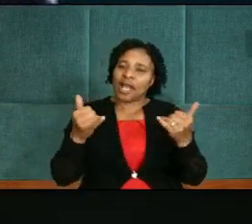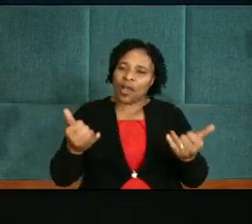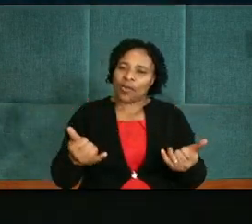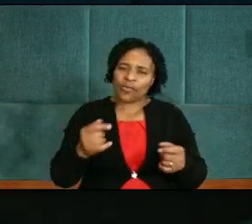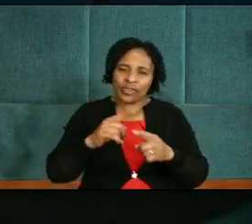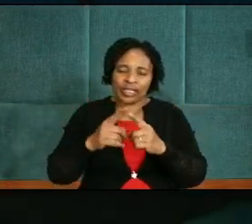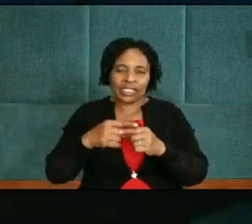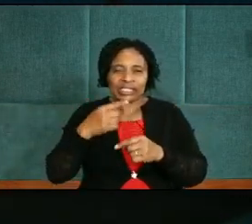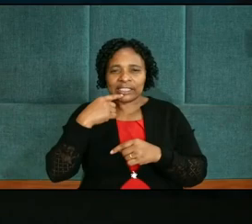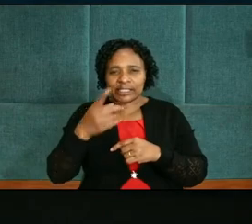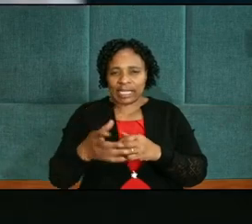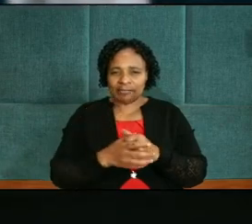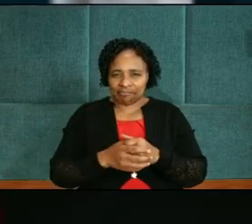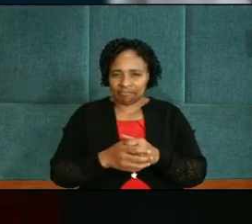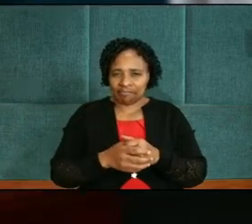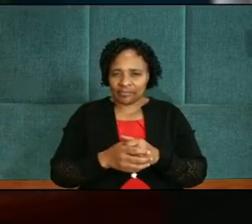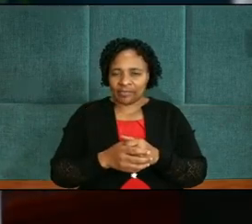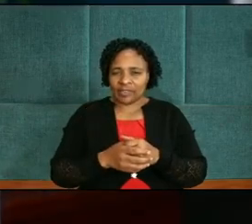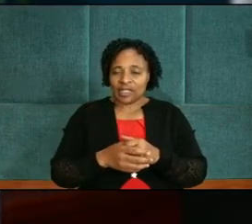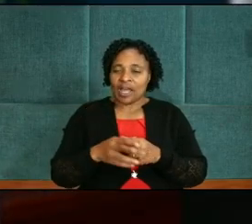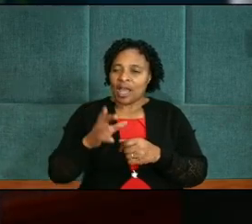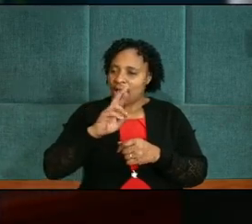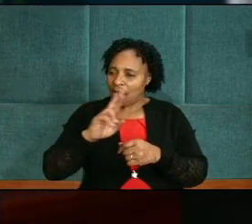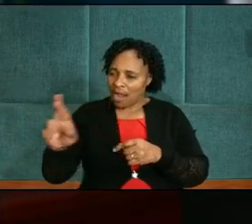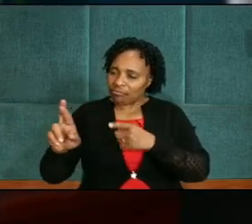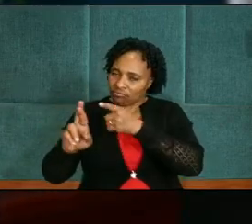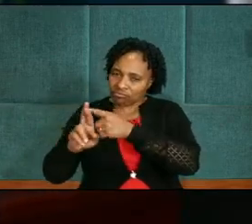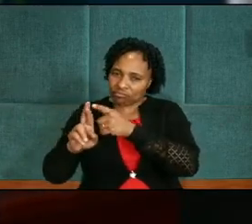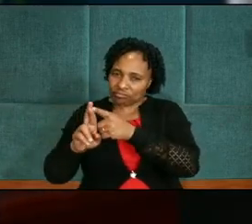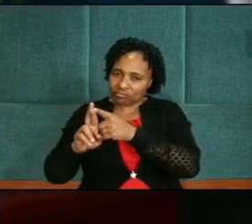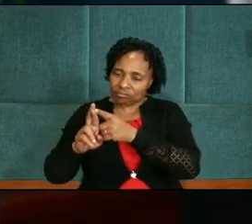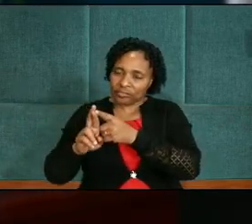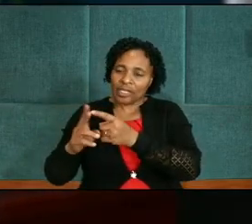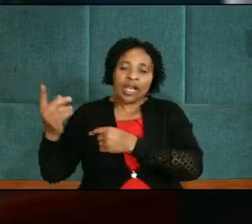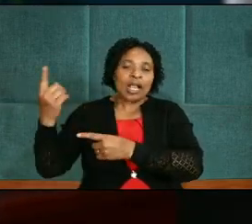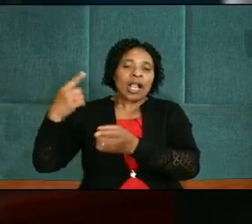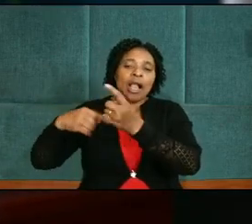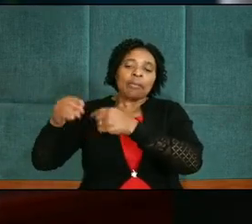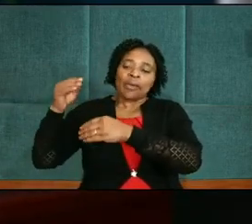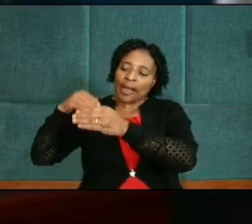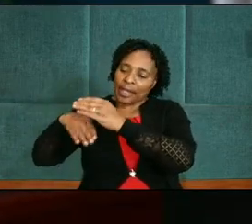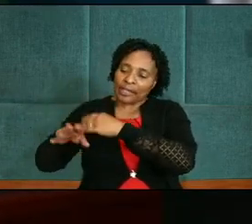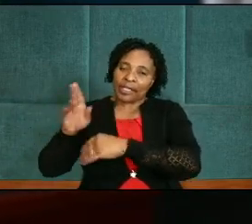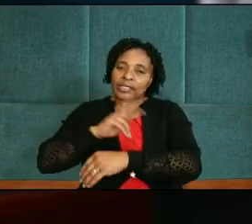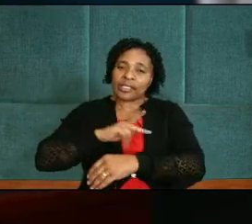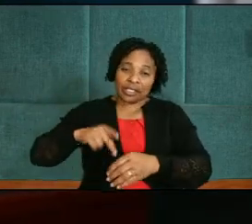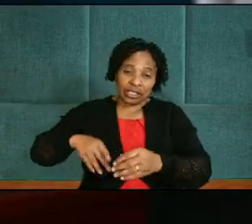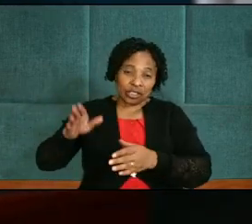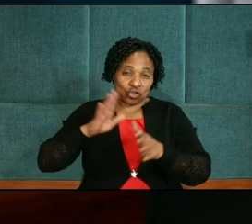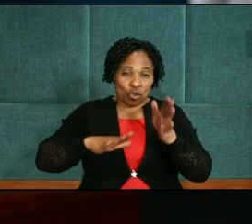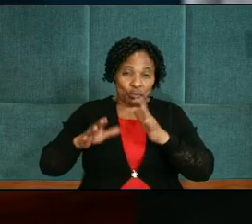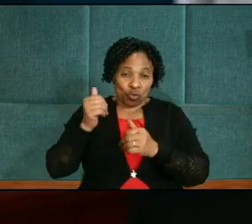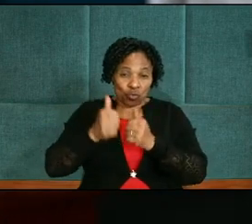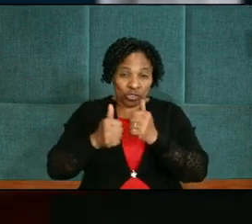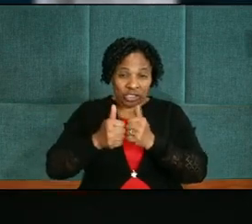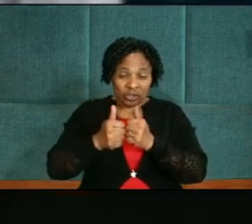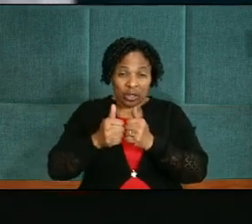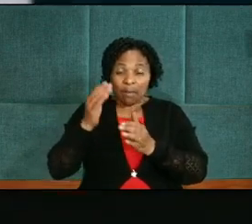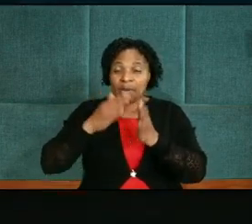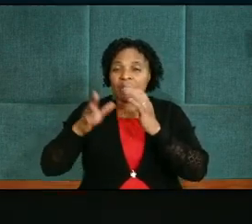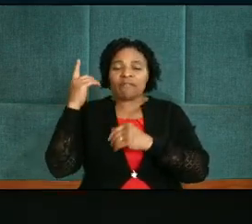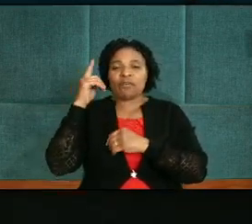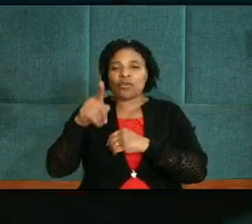Then he'll say to the guys on the right, the righteous ones, come enter the kingdom prepared for you from the foundation of the